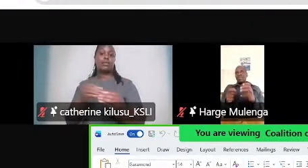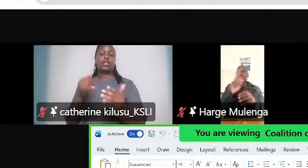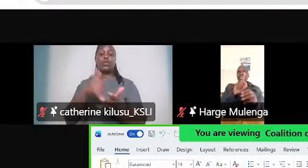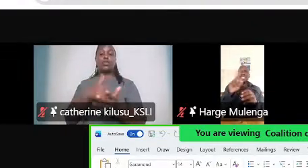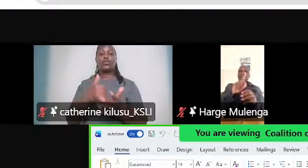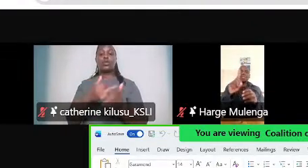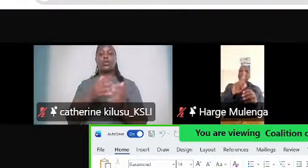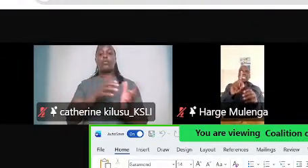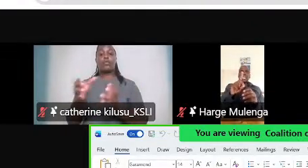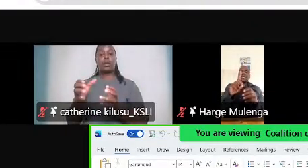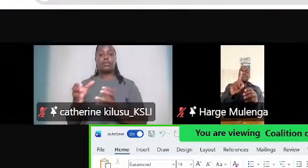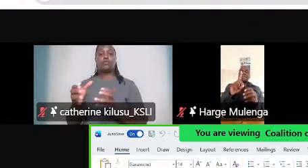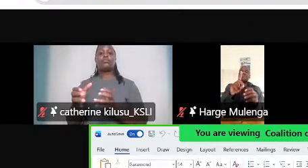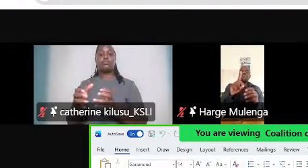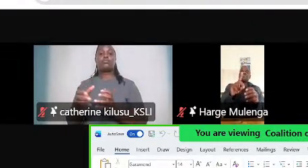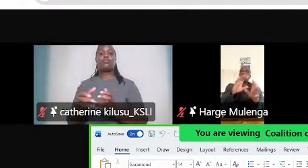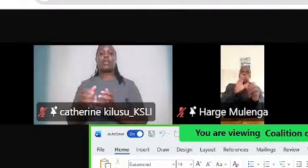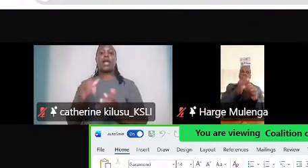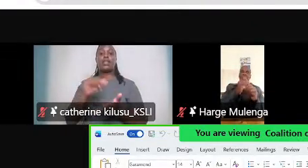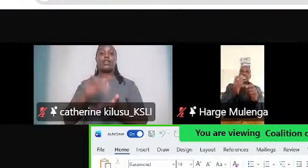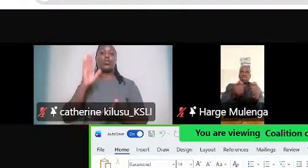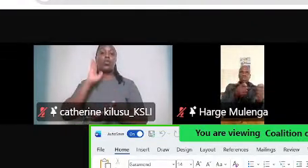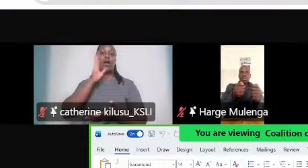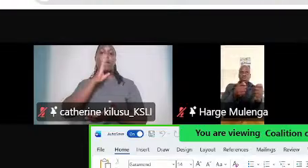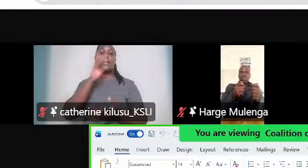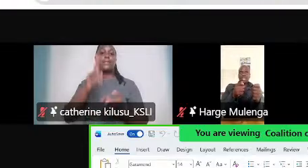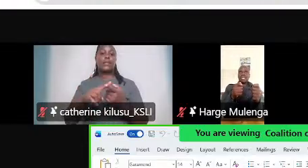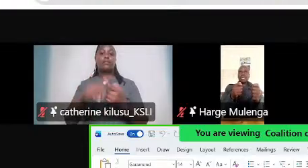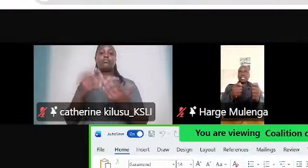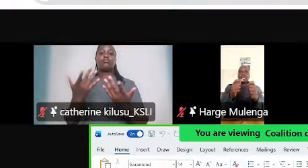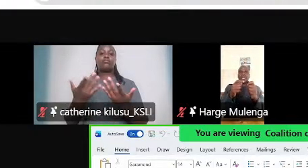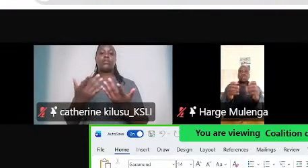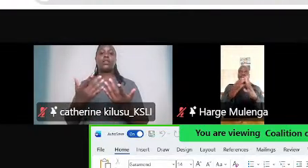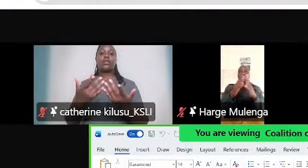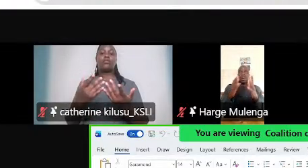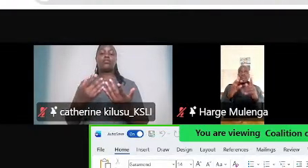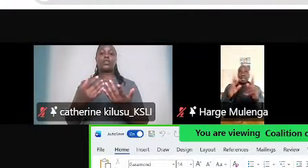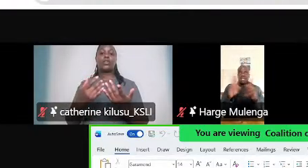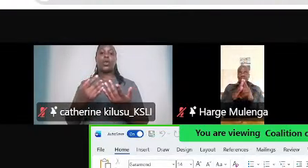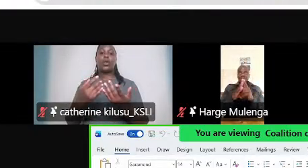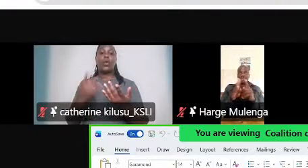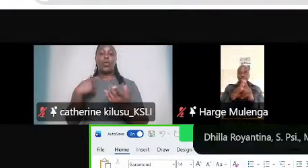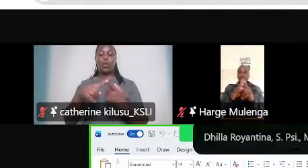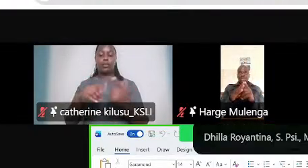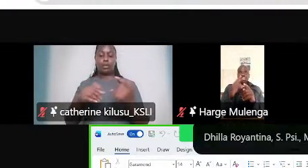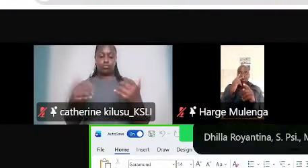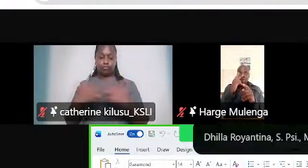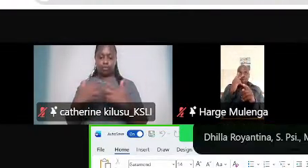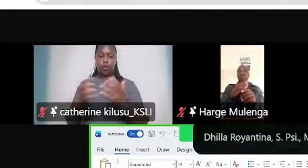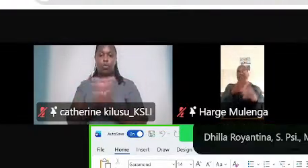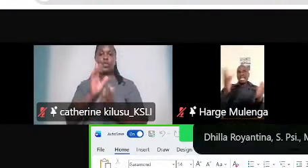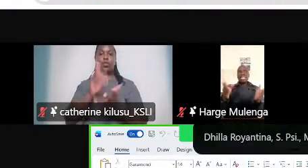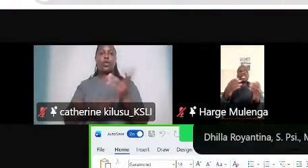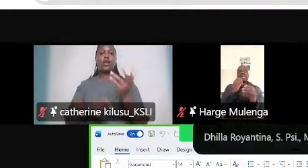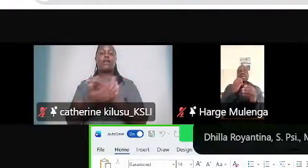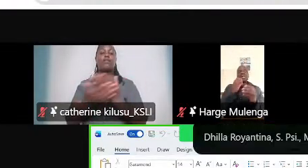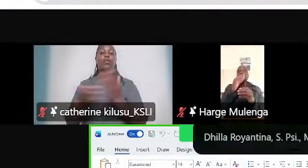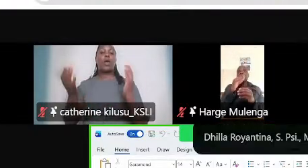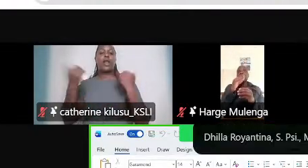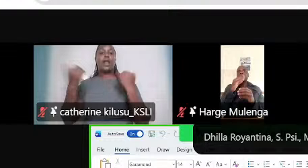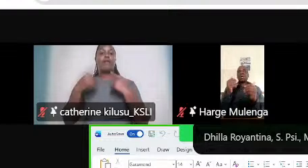be, just picking up on what everyone has already spoken on today, having disaggregated